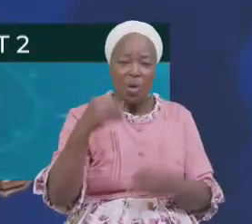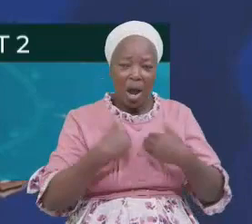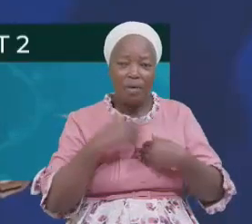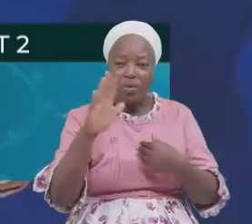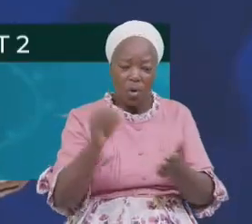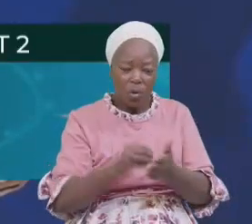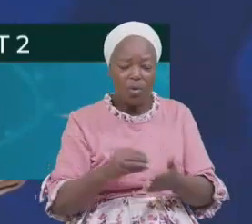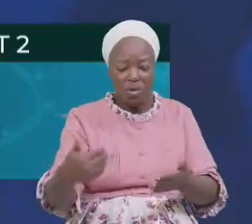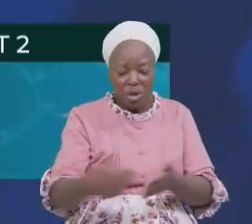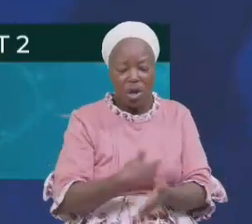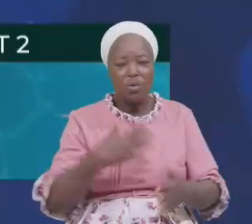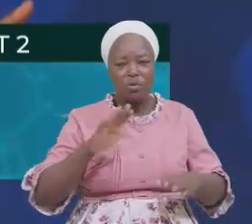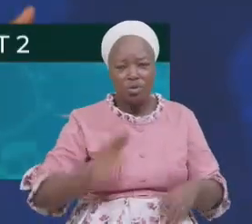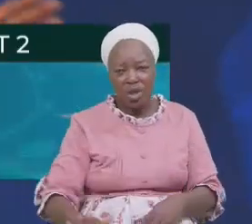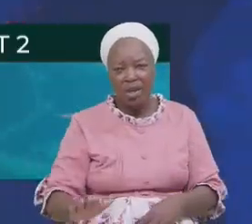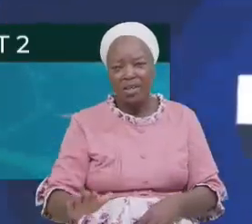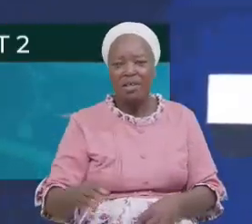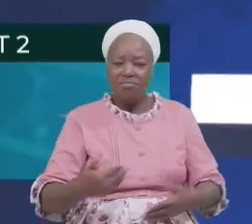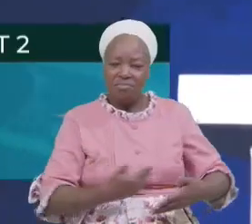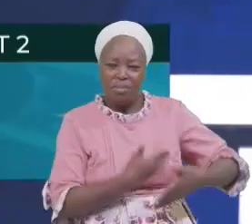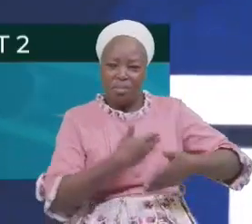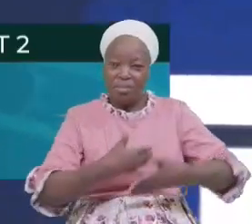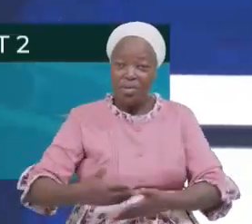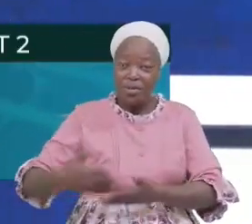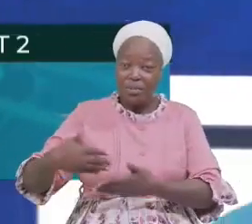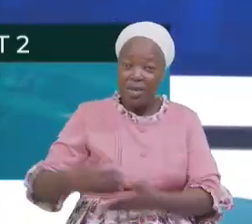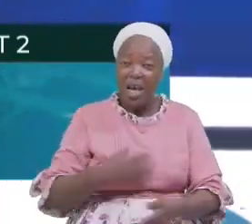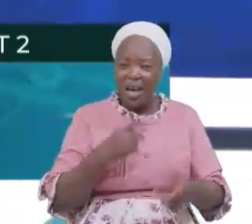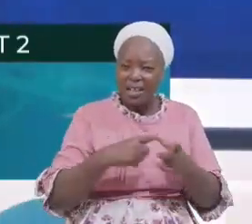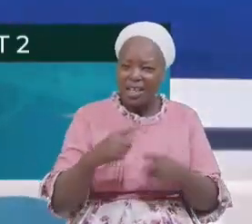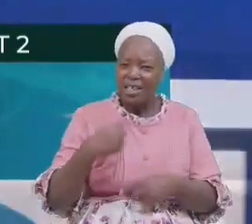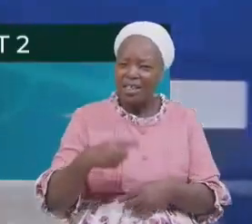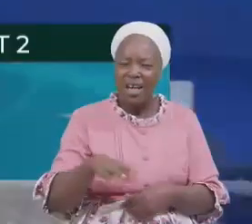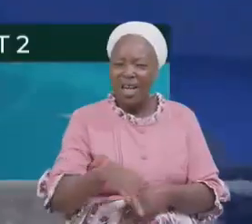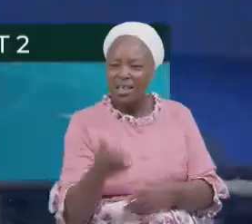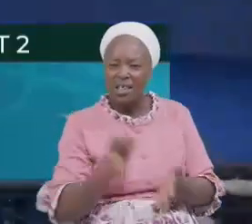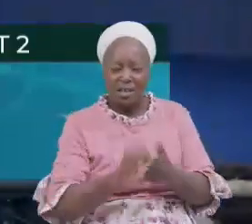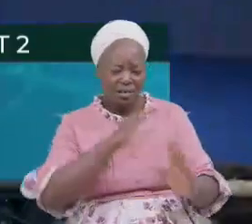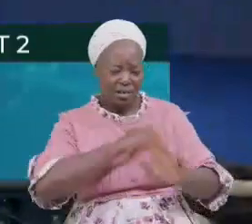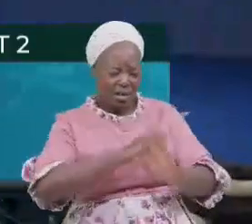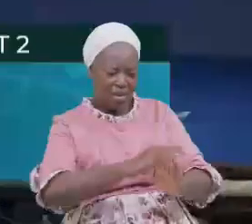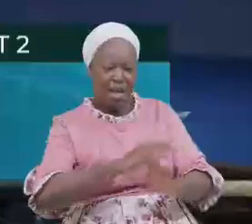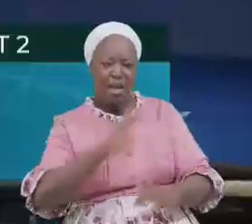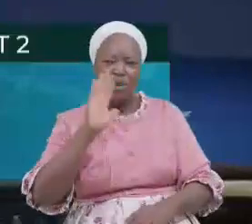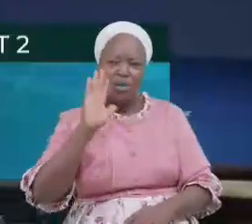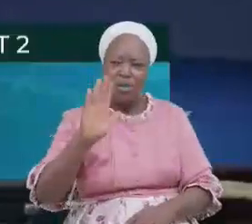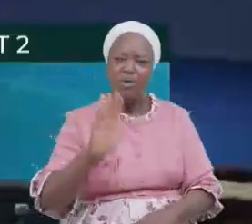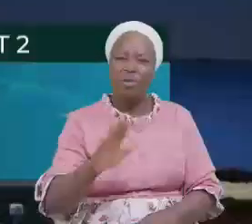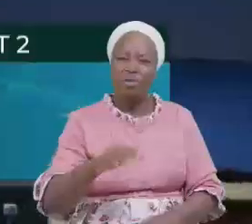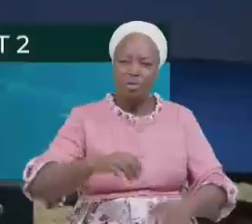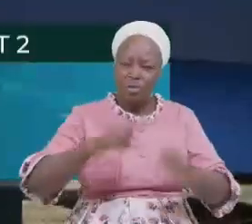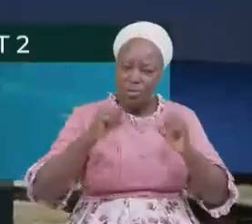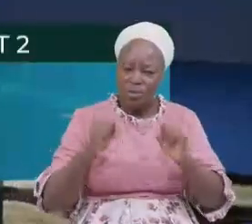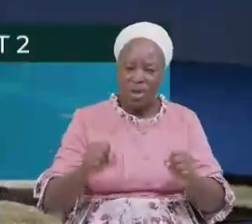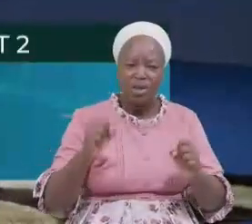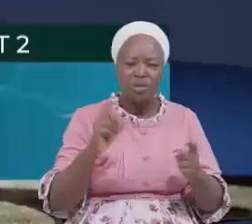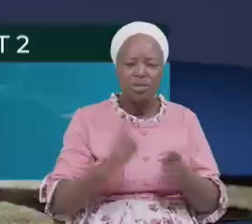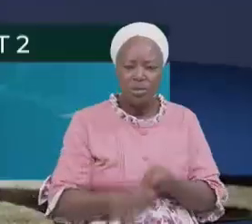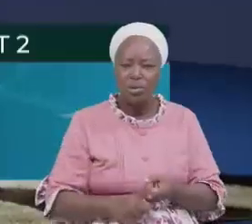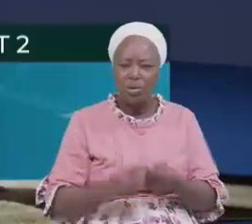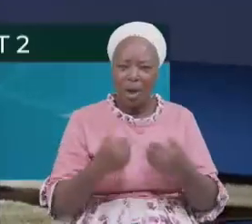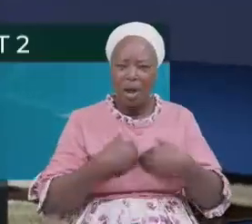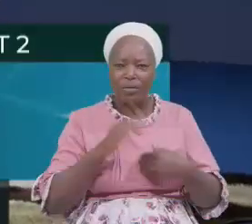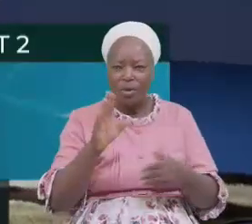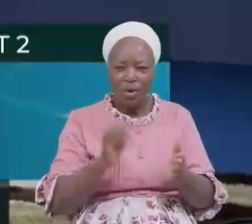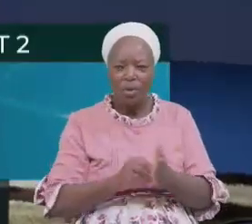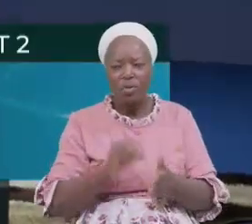child. He said, whatever hindered your health or your strength, I will visit you, I will take